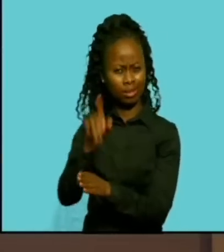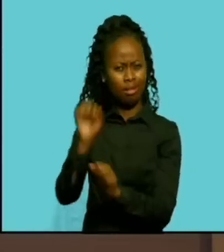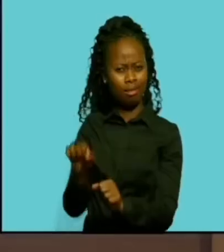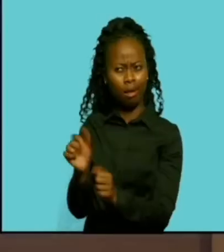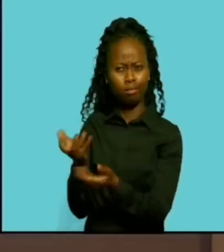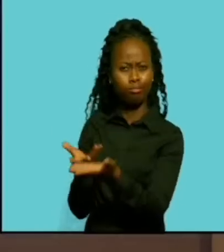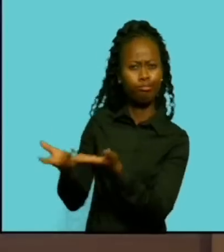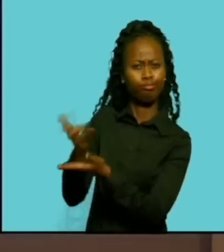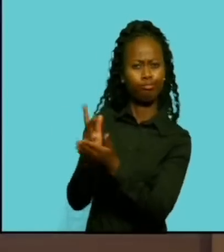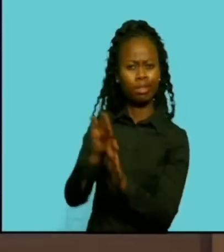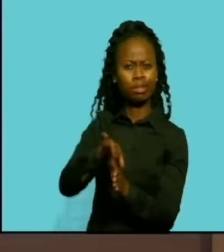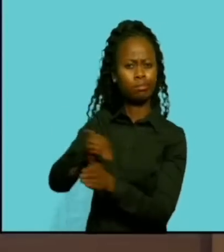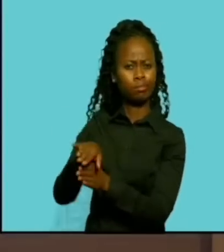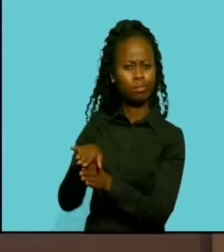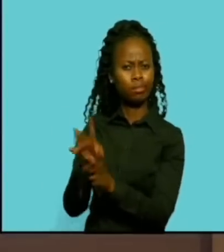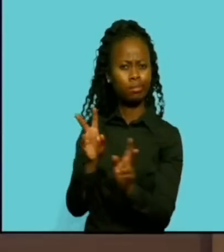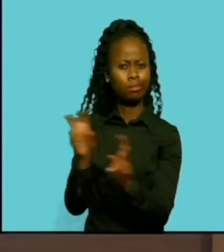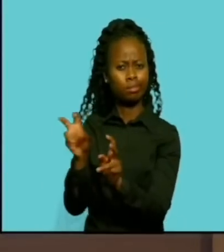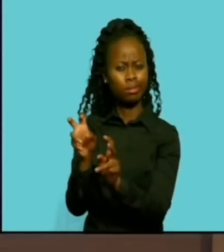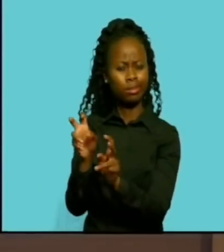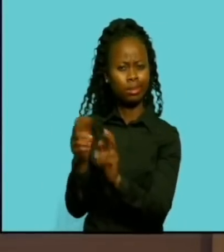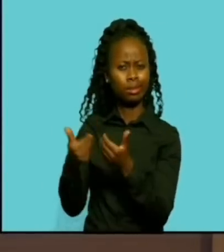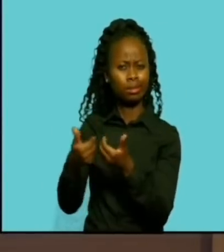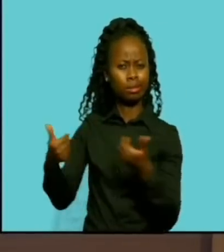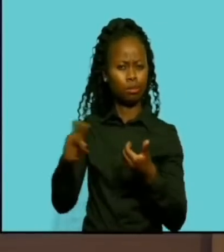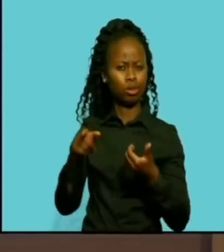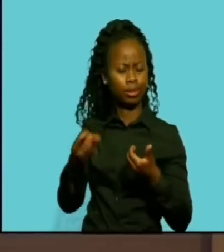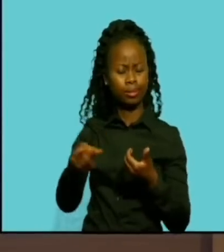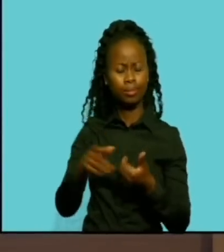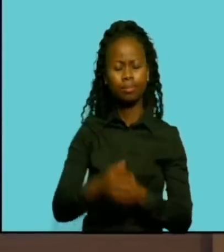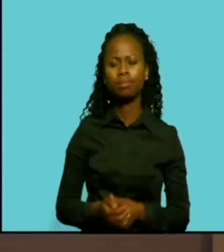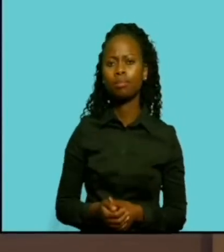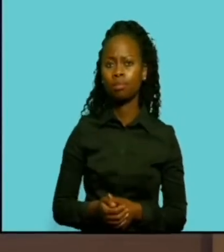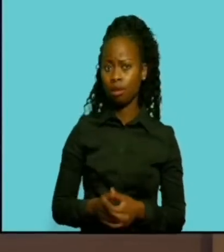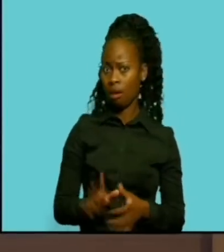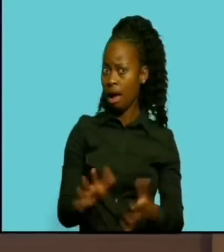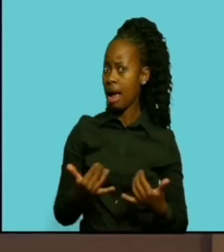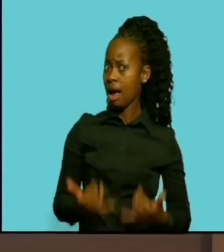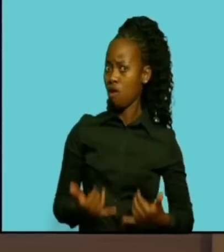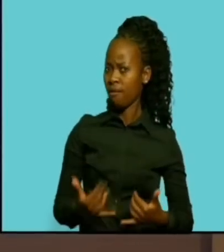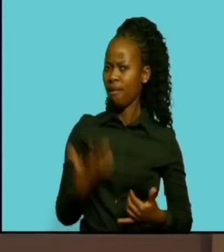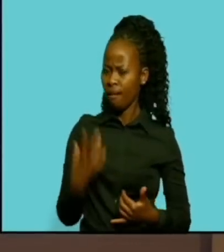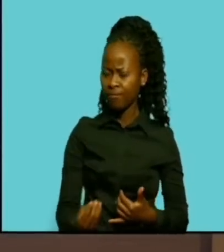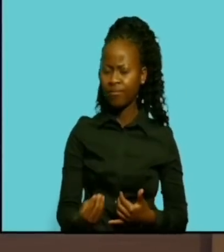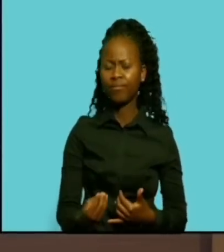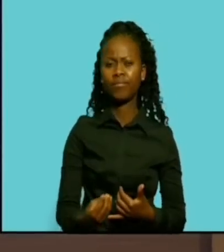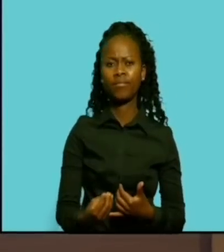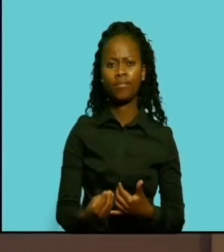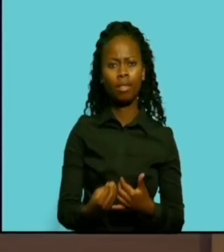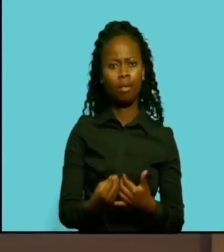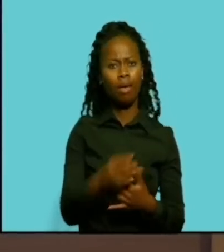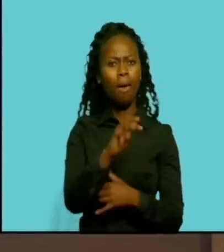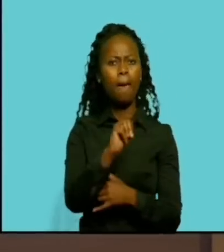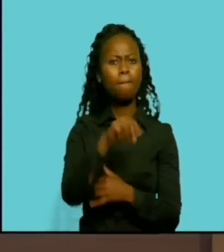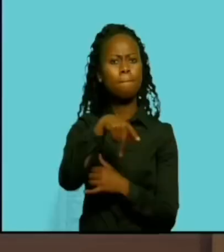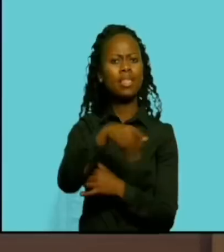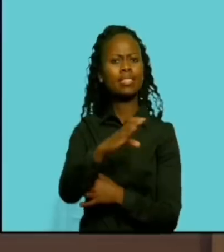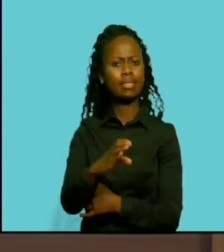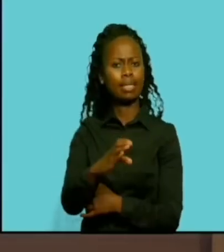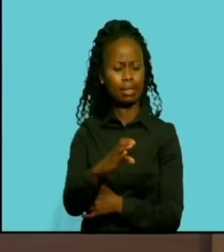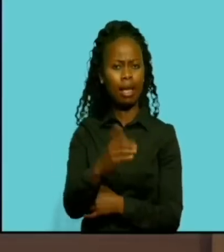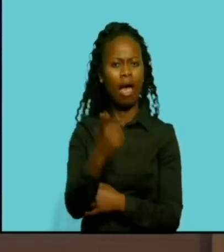simply, what has changed? At the moment, we are running monetary policy operations based on a shortage